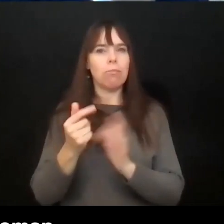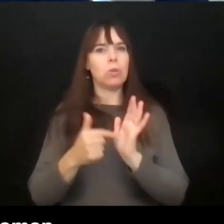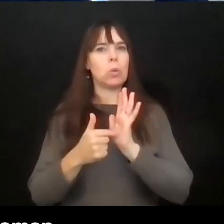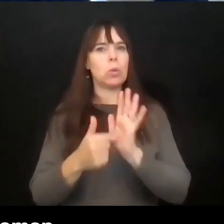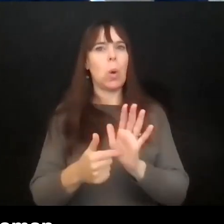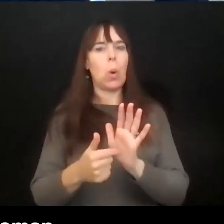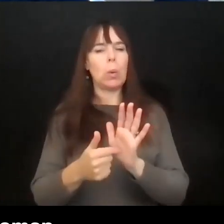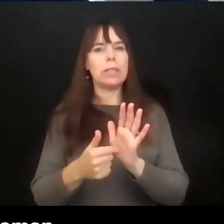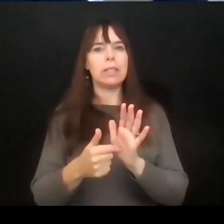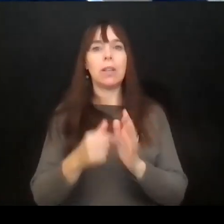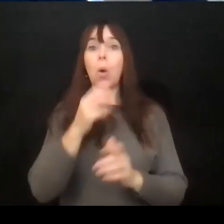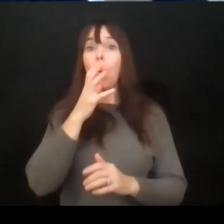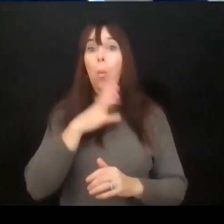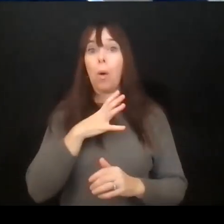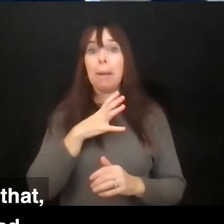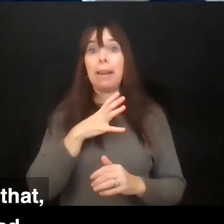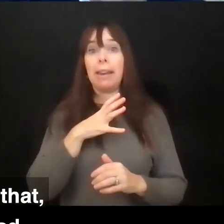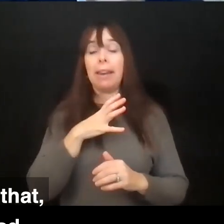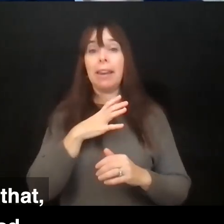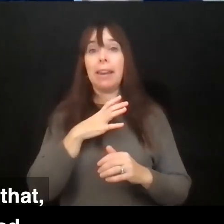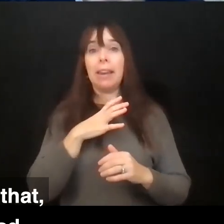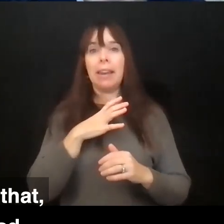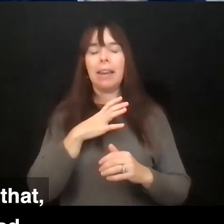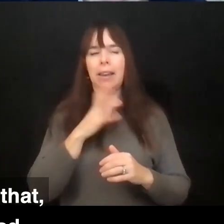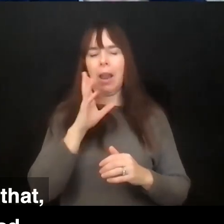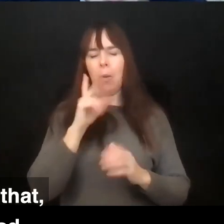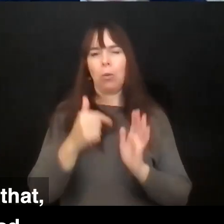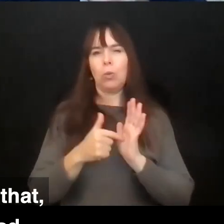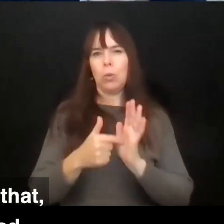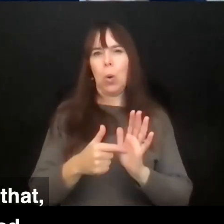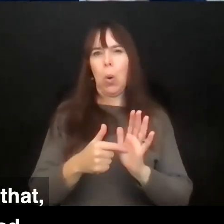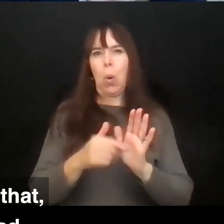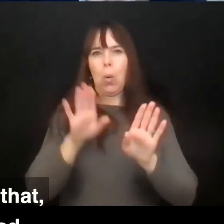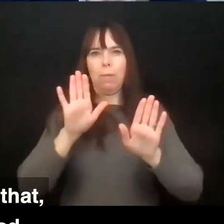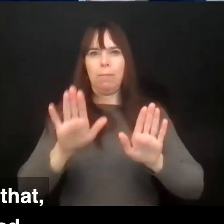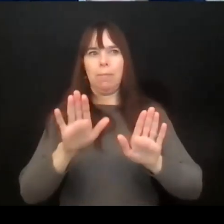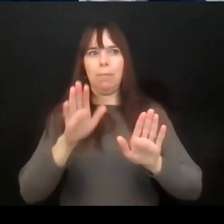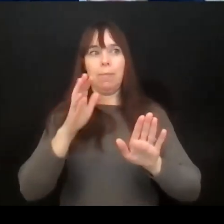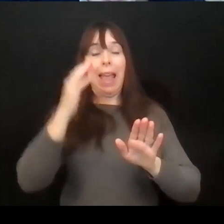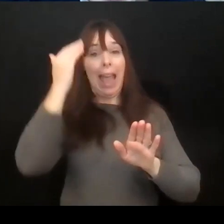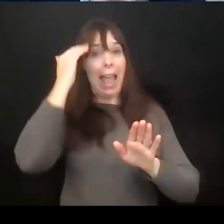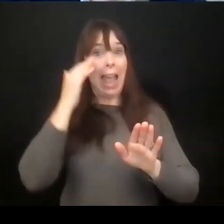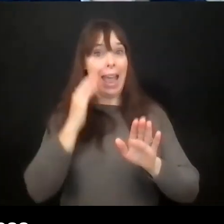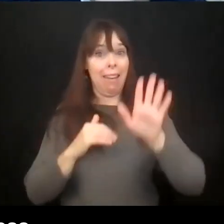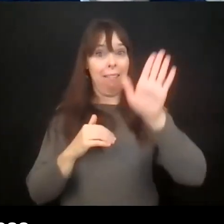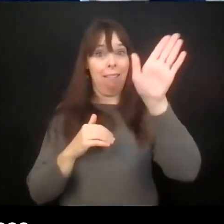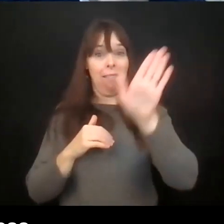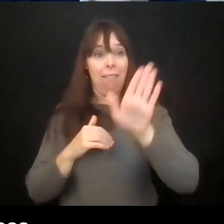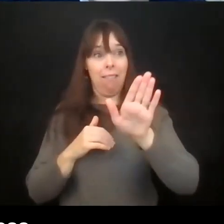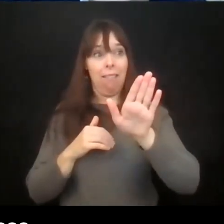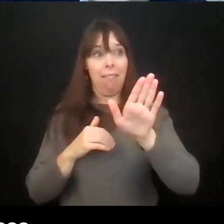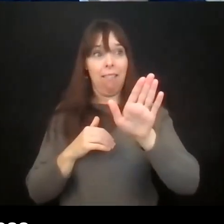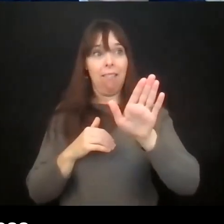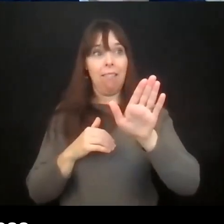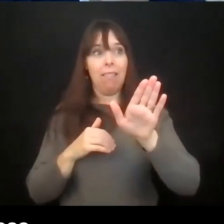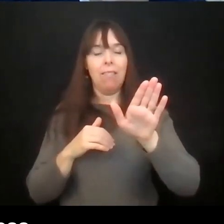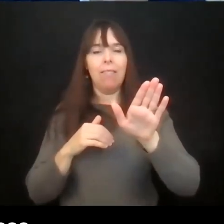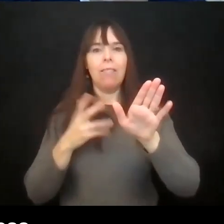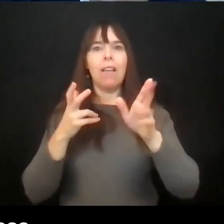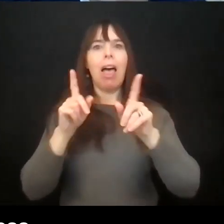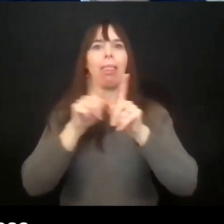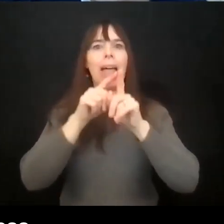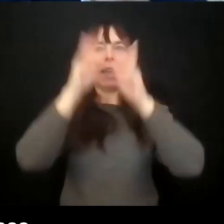depicting a woman, and I'm going to show that. Here's a woman's head, and there is a